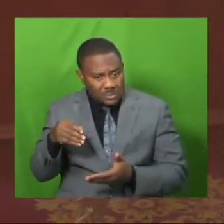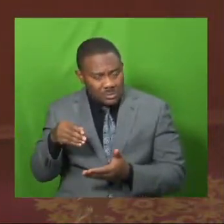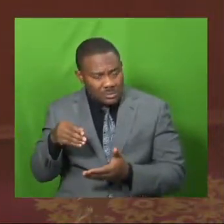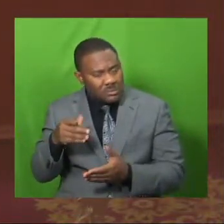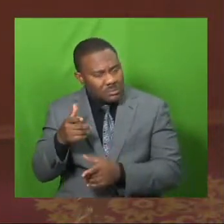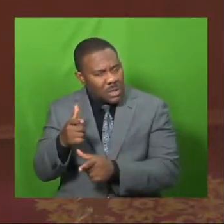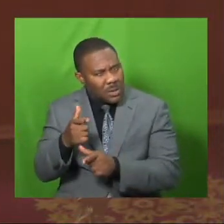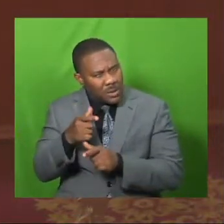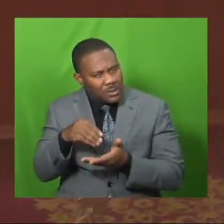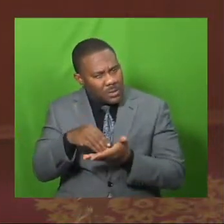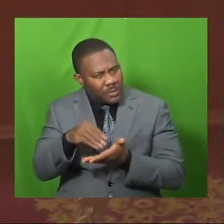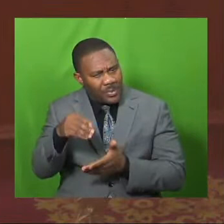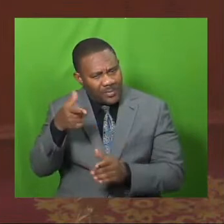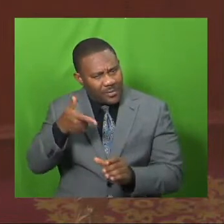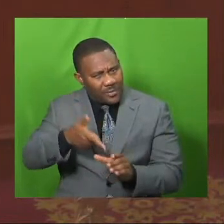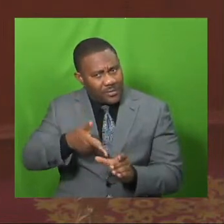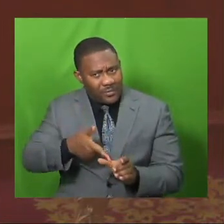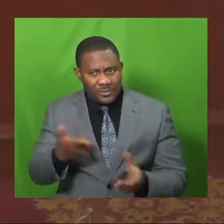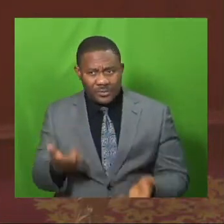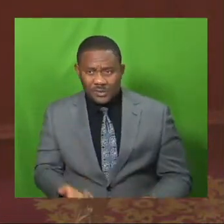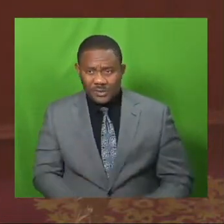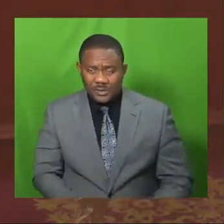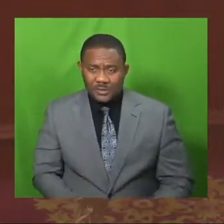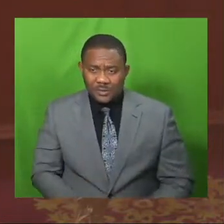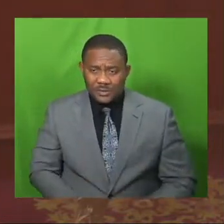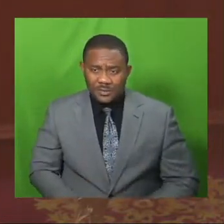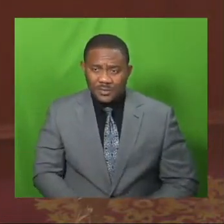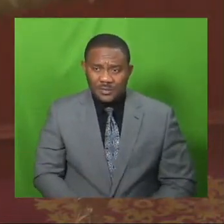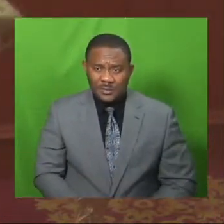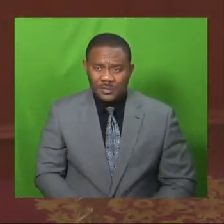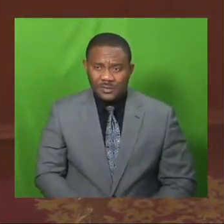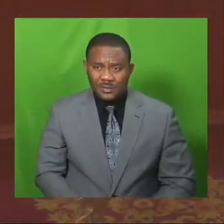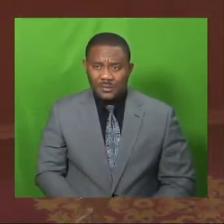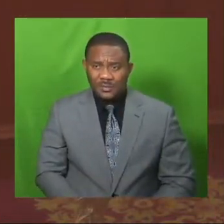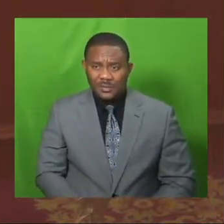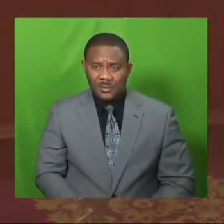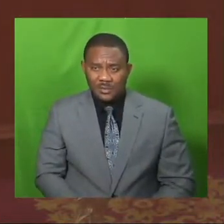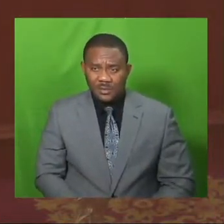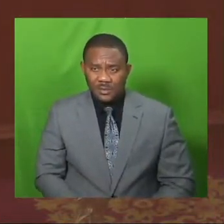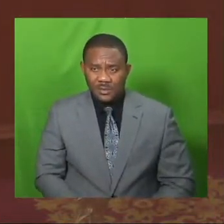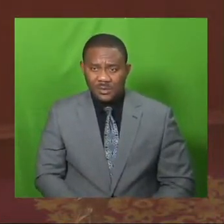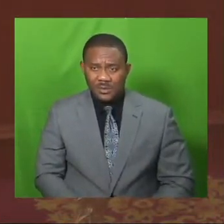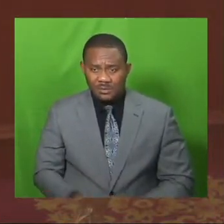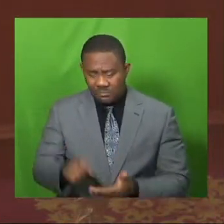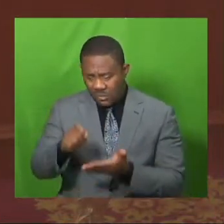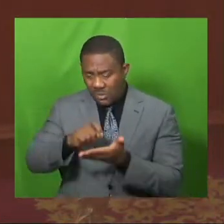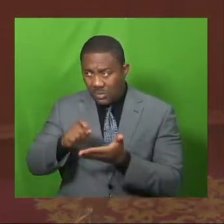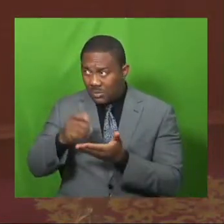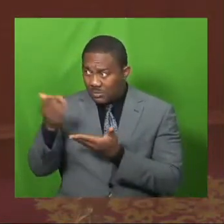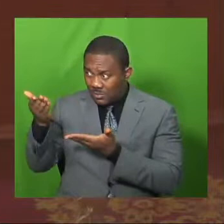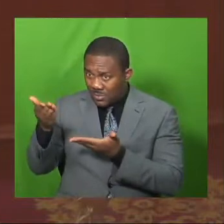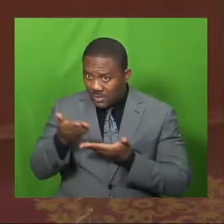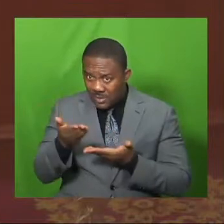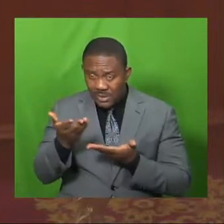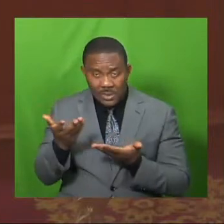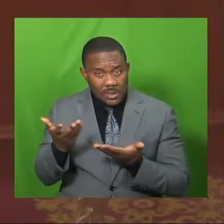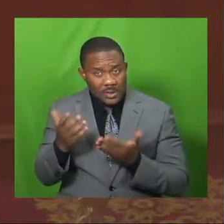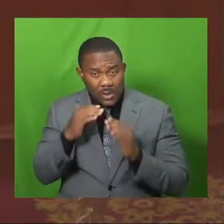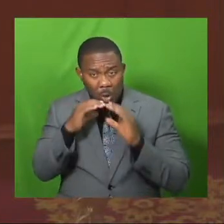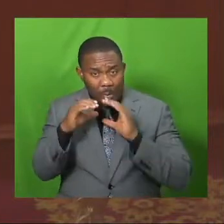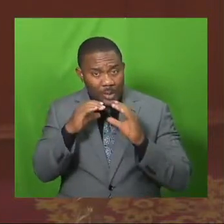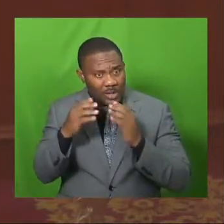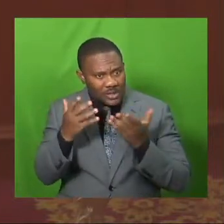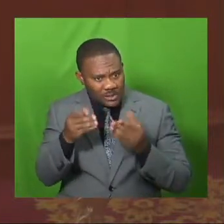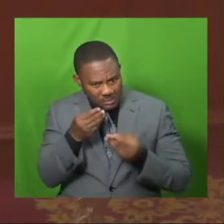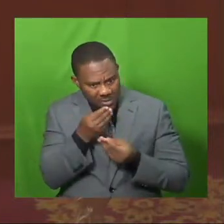fuel. Mr. Speaker, if the president was to write a communication to Speaker, he must borrow to buy the sheet of paper.